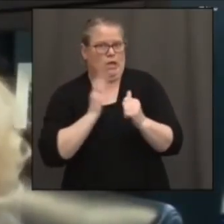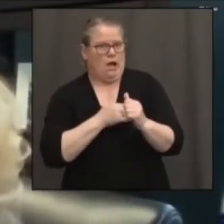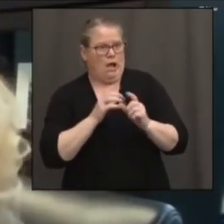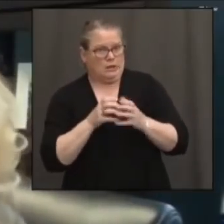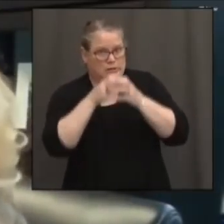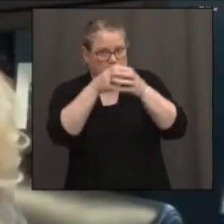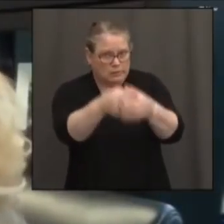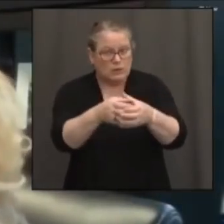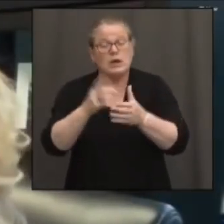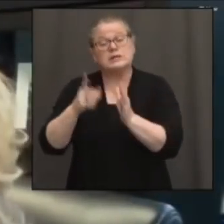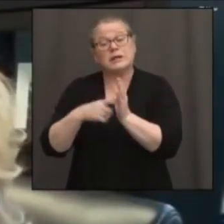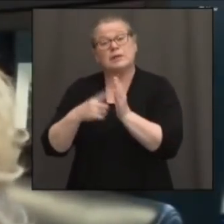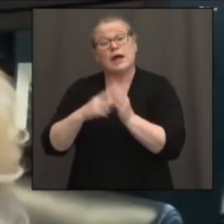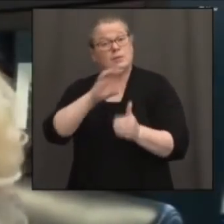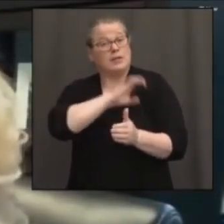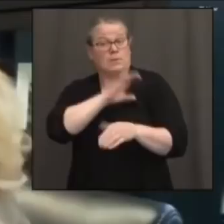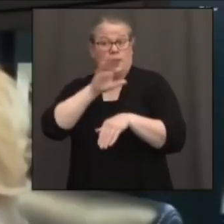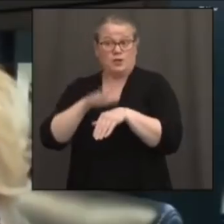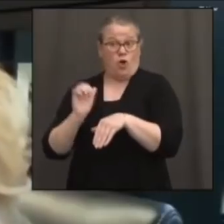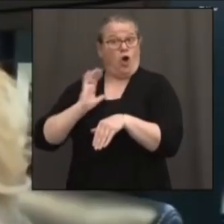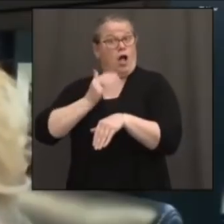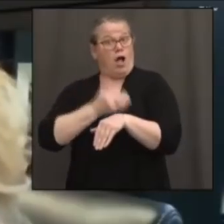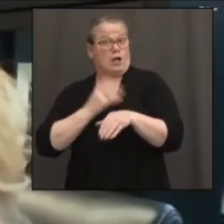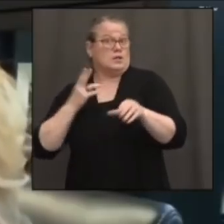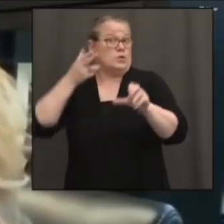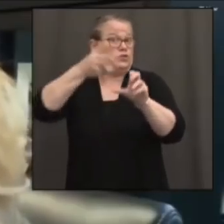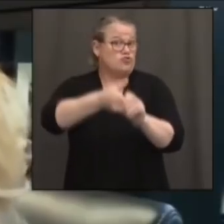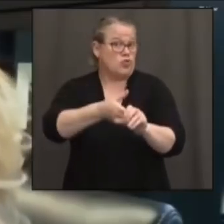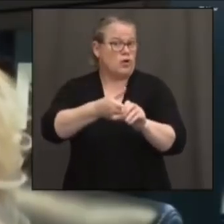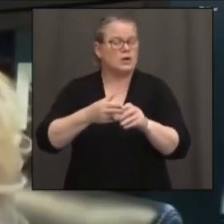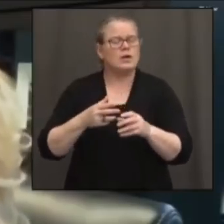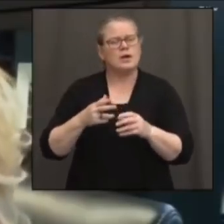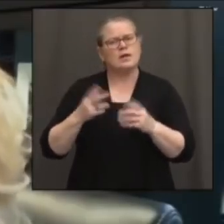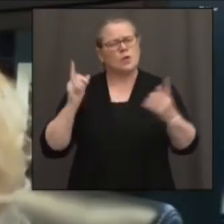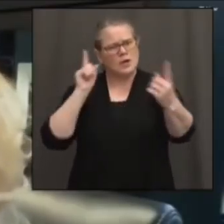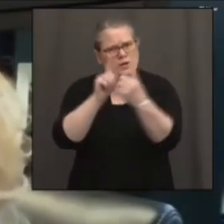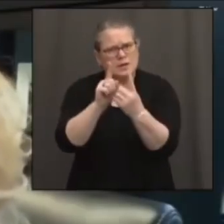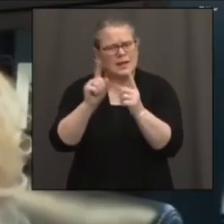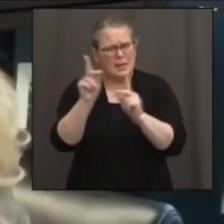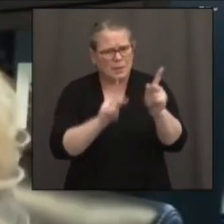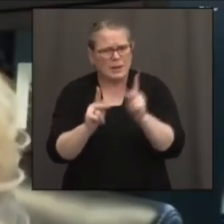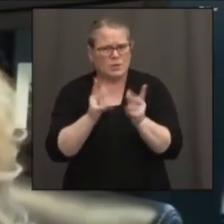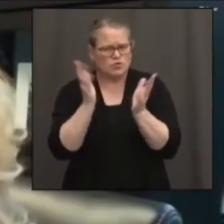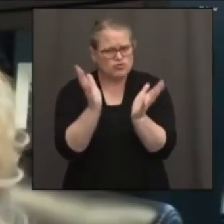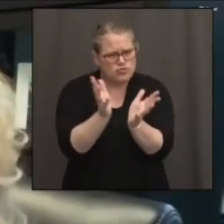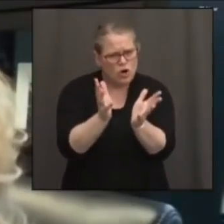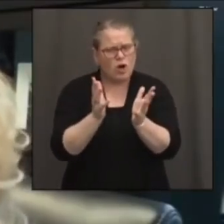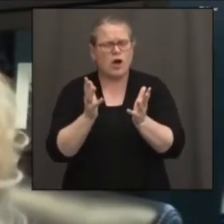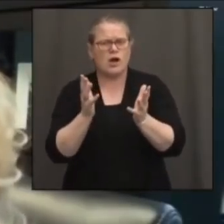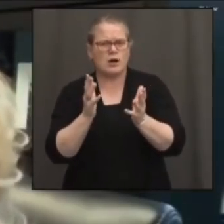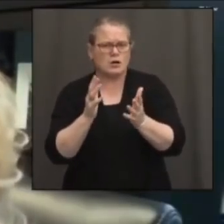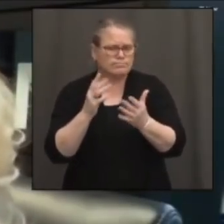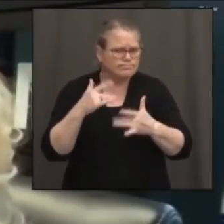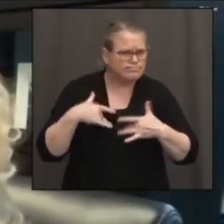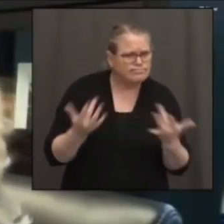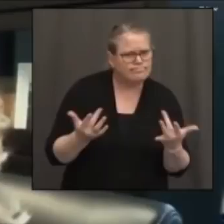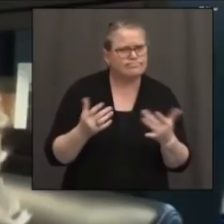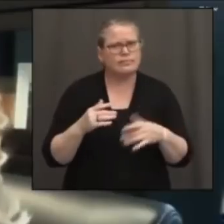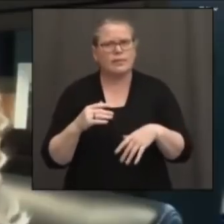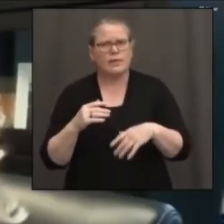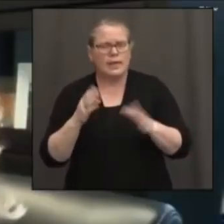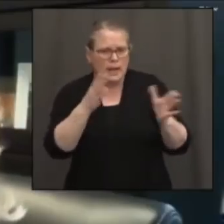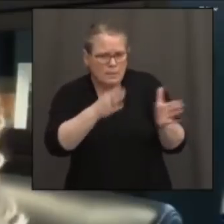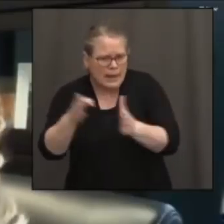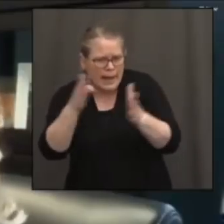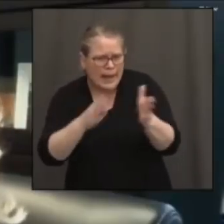really talk to people, hopefully kind of see what's going on for them, have them set up a plan, help them with what are the resources out there so